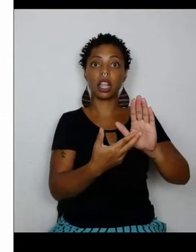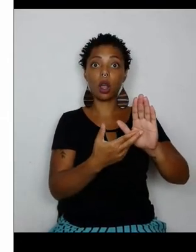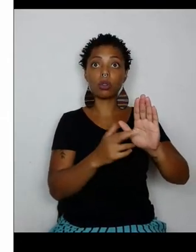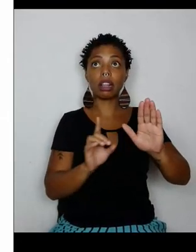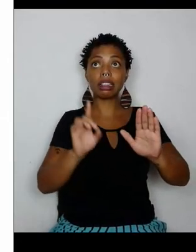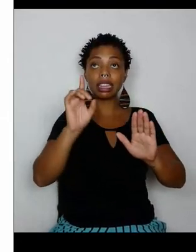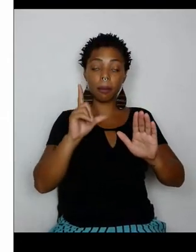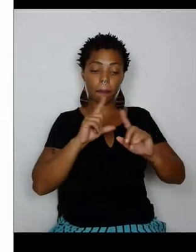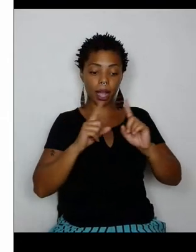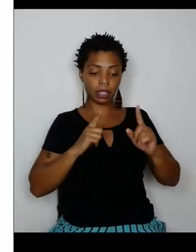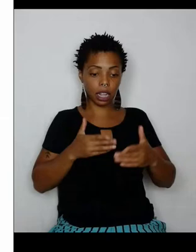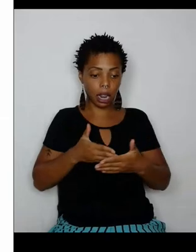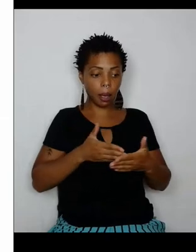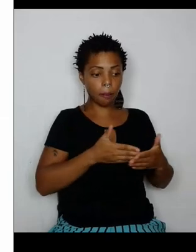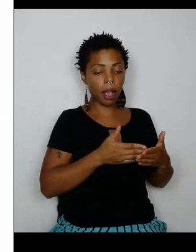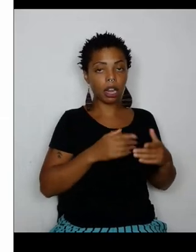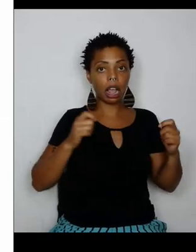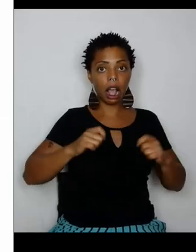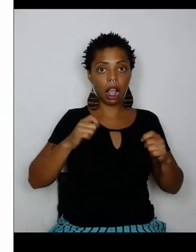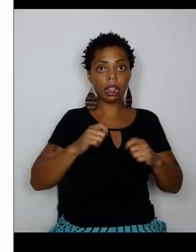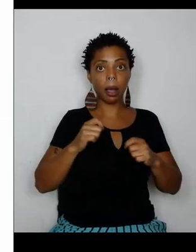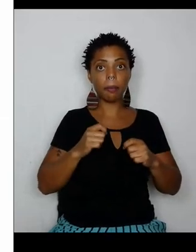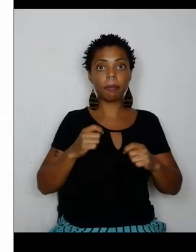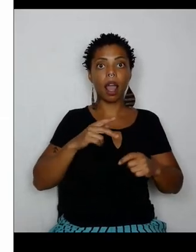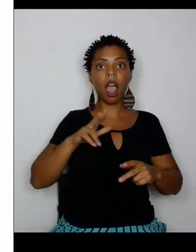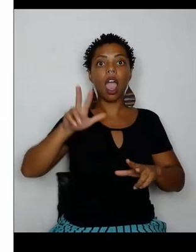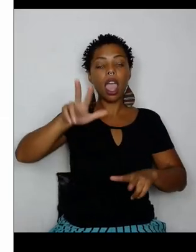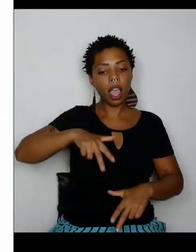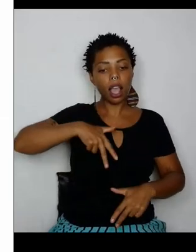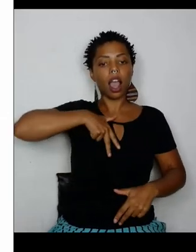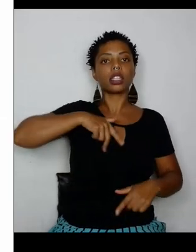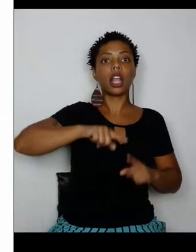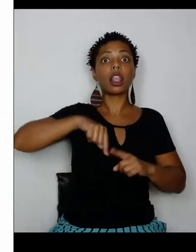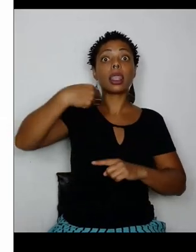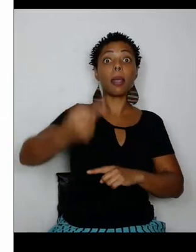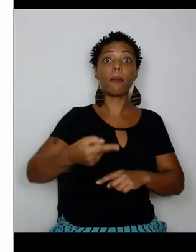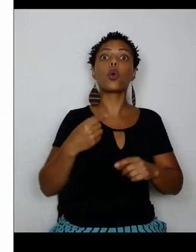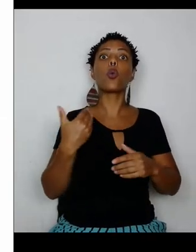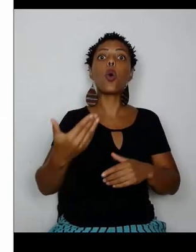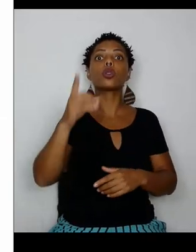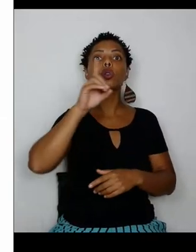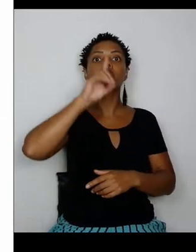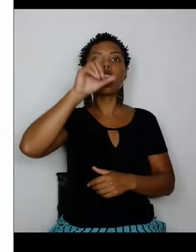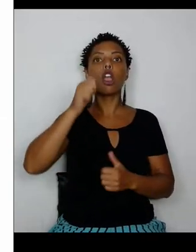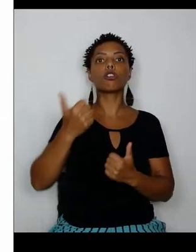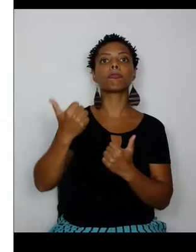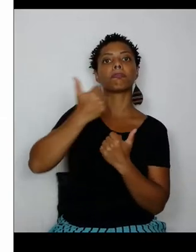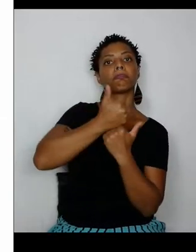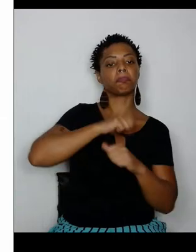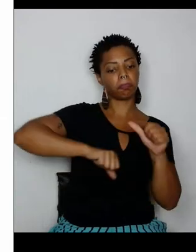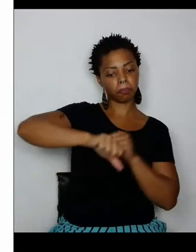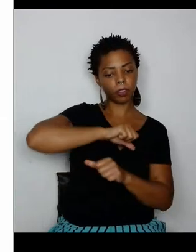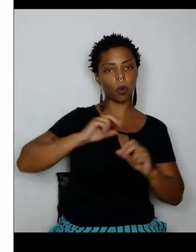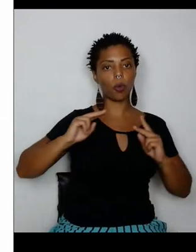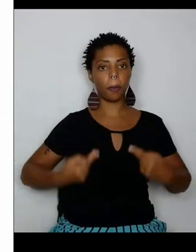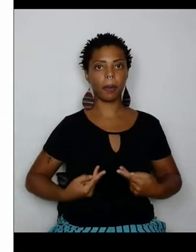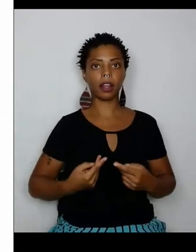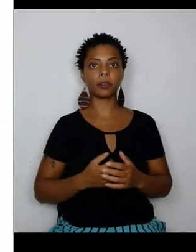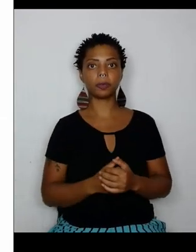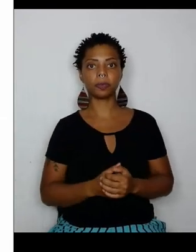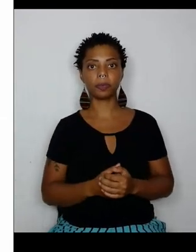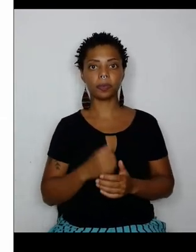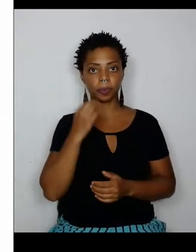momentarily became human the acheropoieta icons made without hands appeared as the least